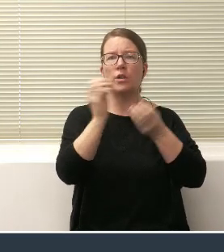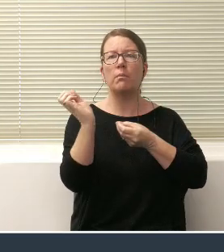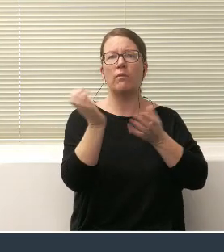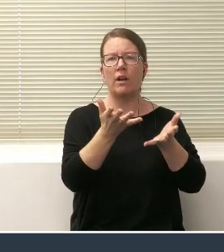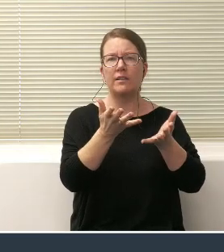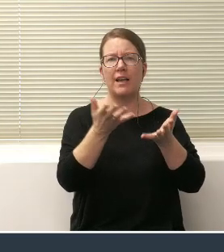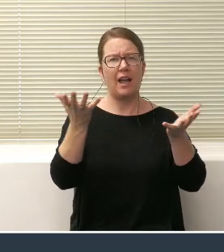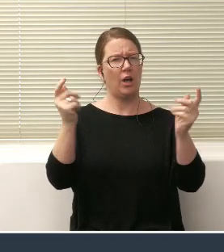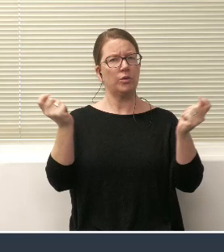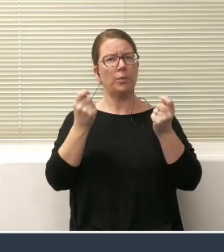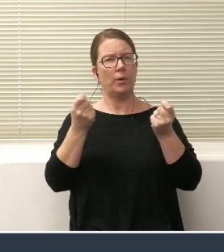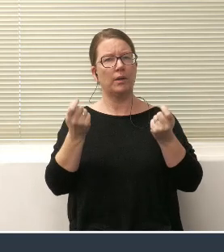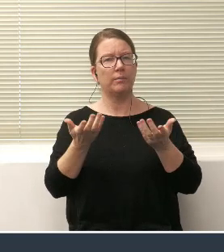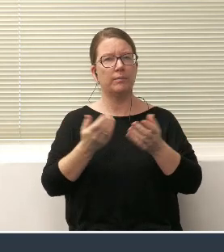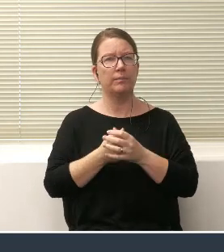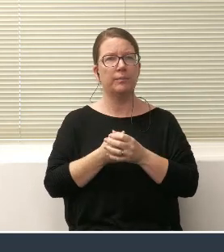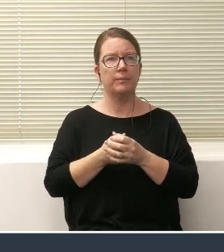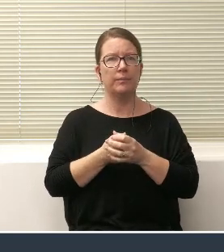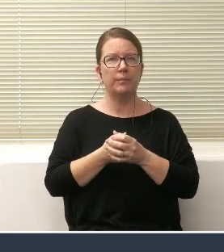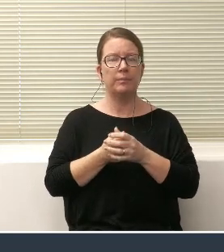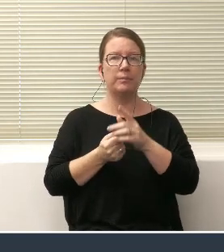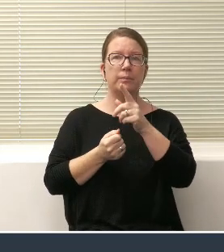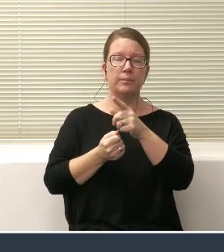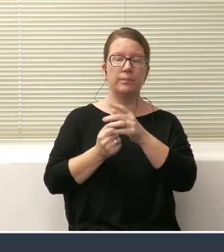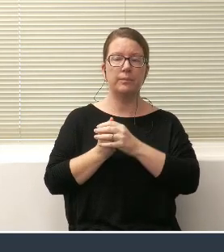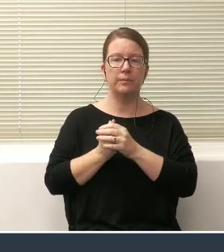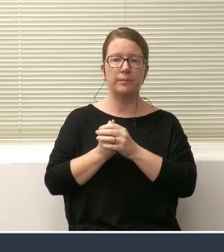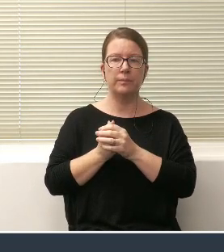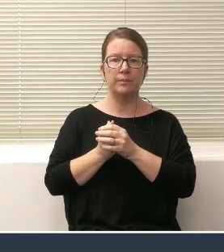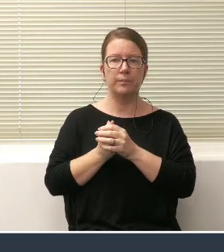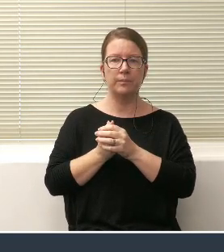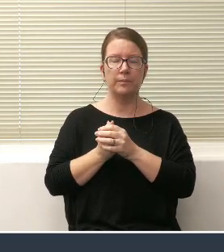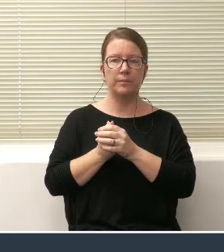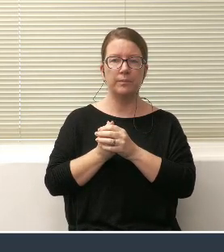the divesting? So there's so many